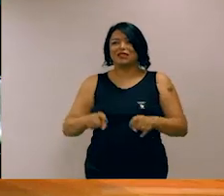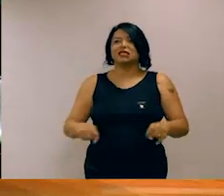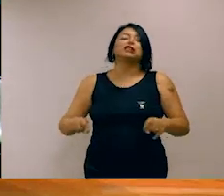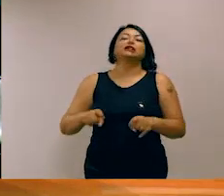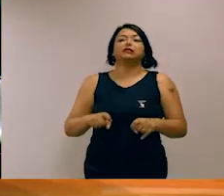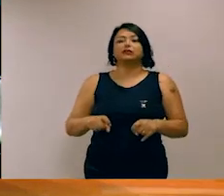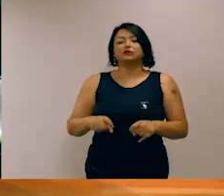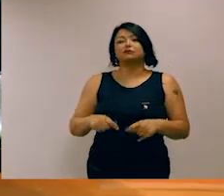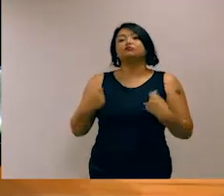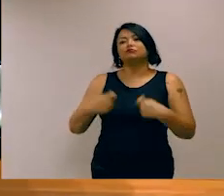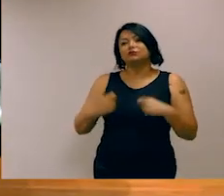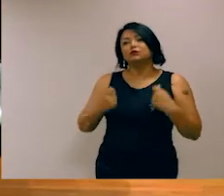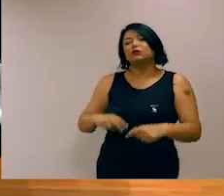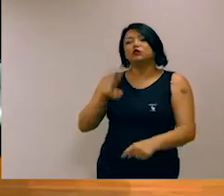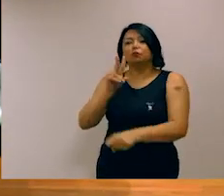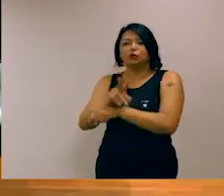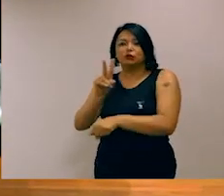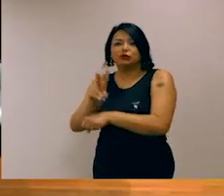are near